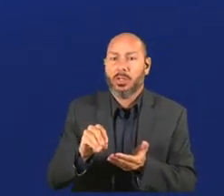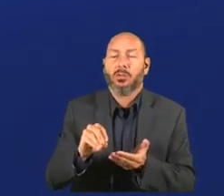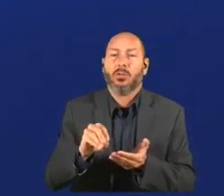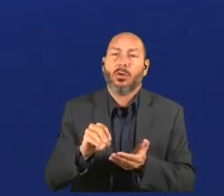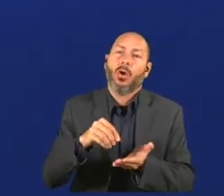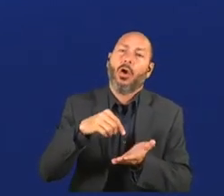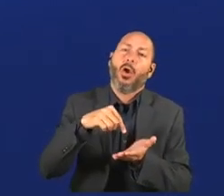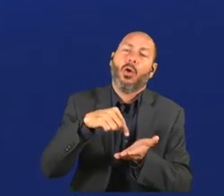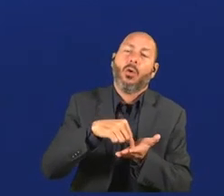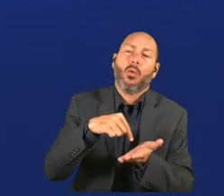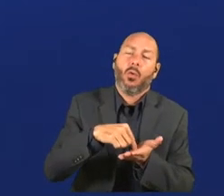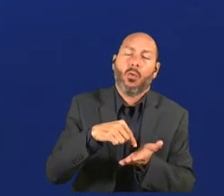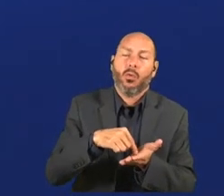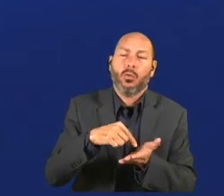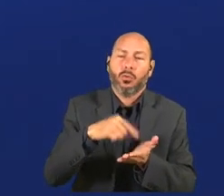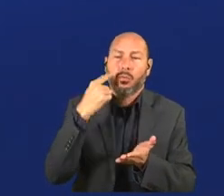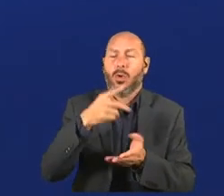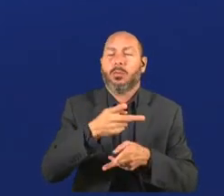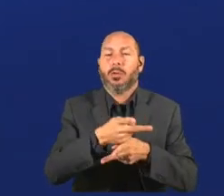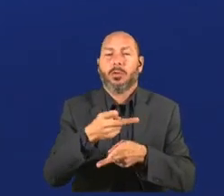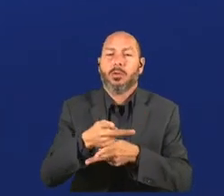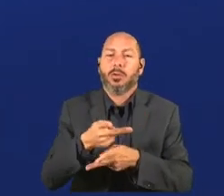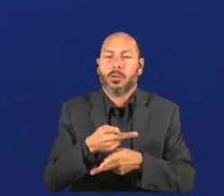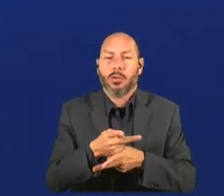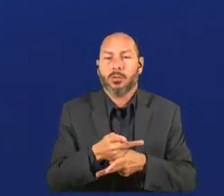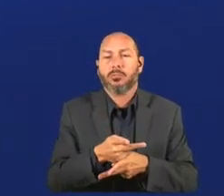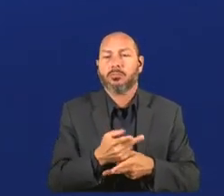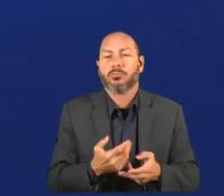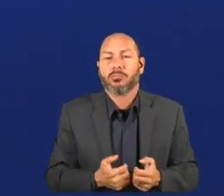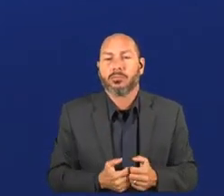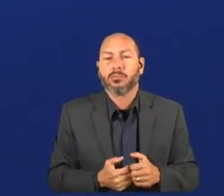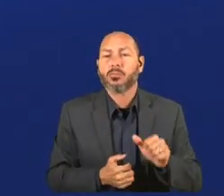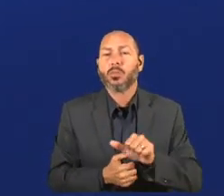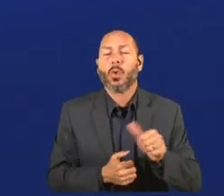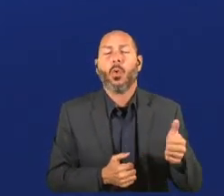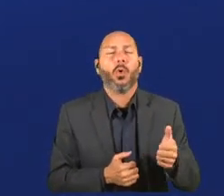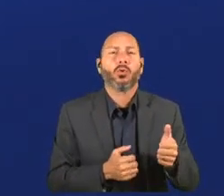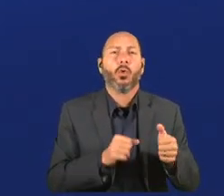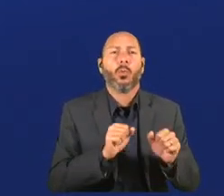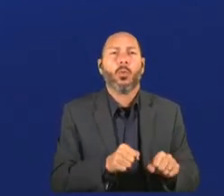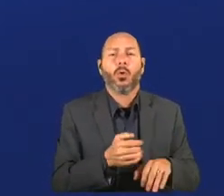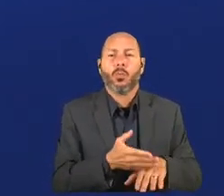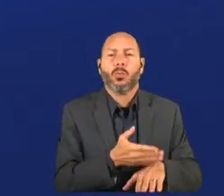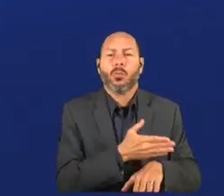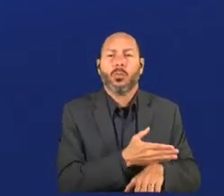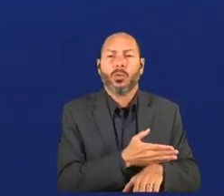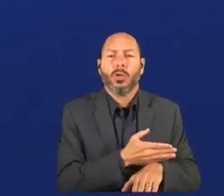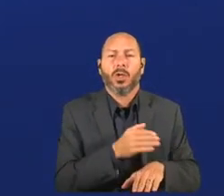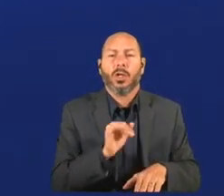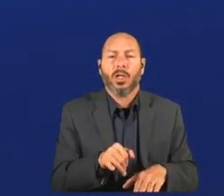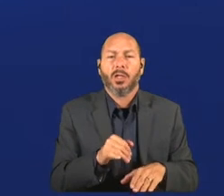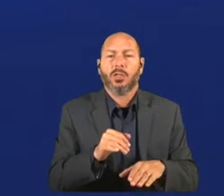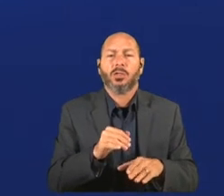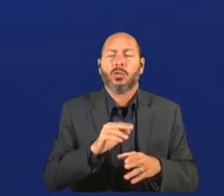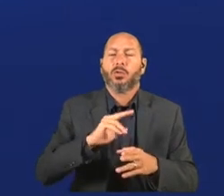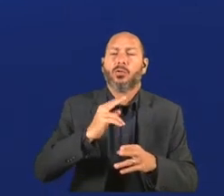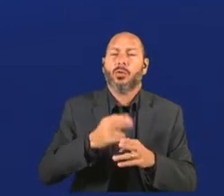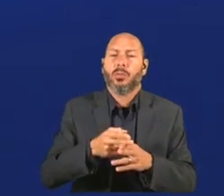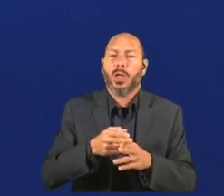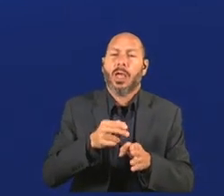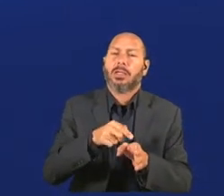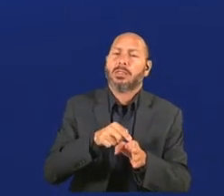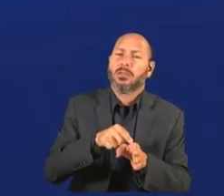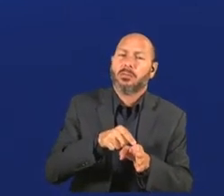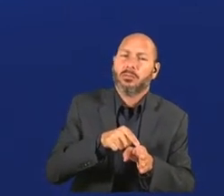exist. Another one of the areas that was mentioned is the opportunity to do something called specialty consults.